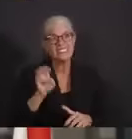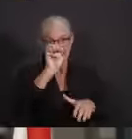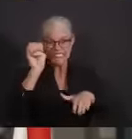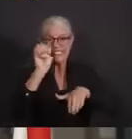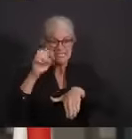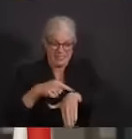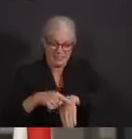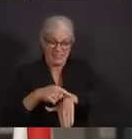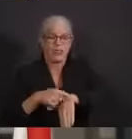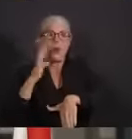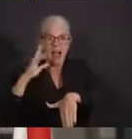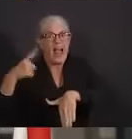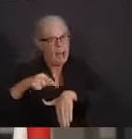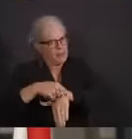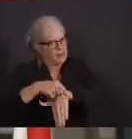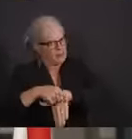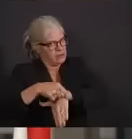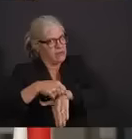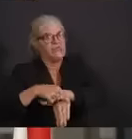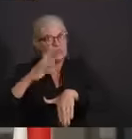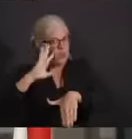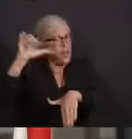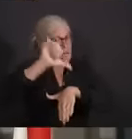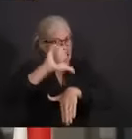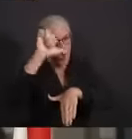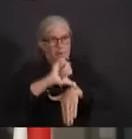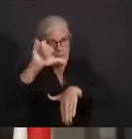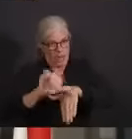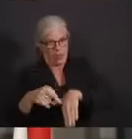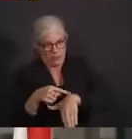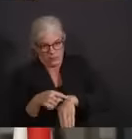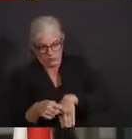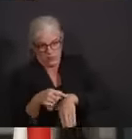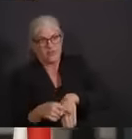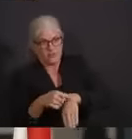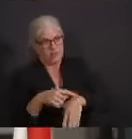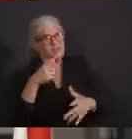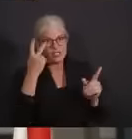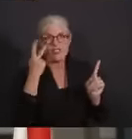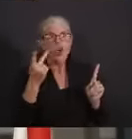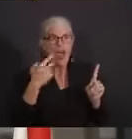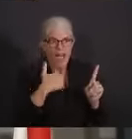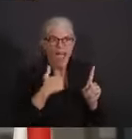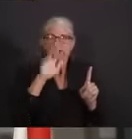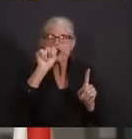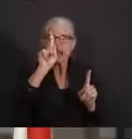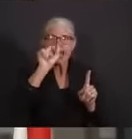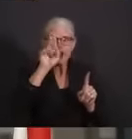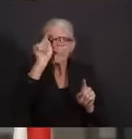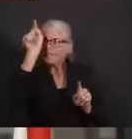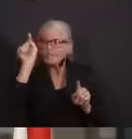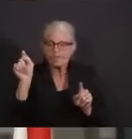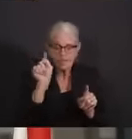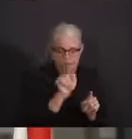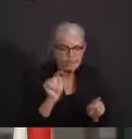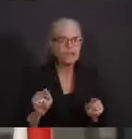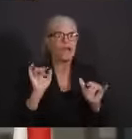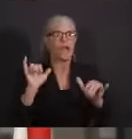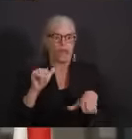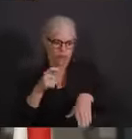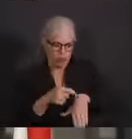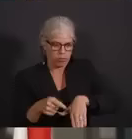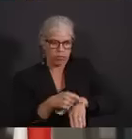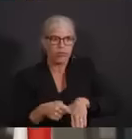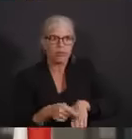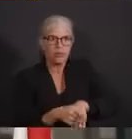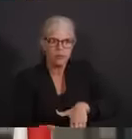there with confirmed radar signature, confirmed tornadoes. We do